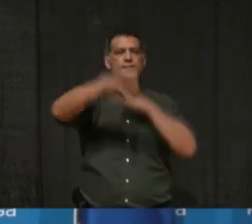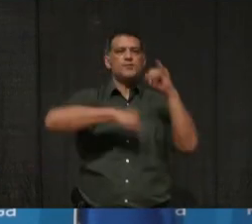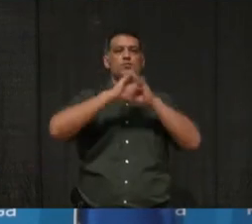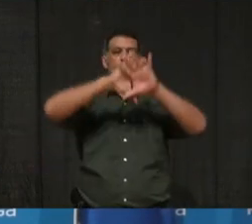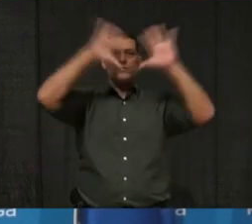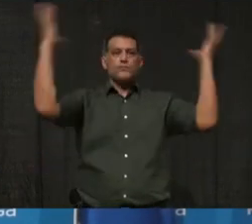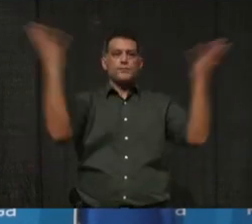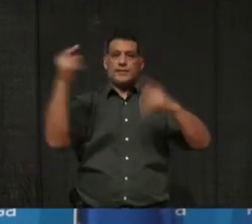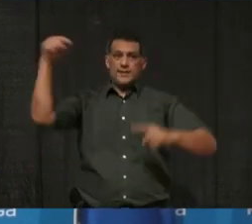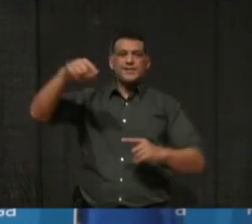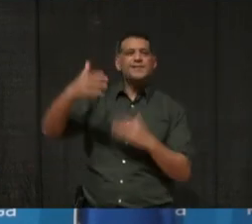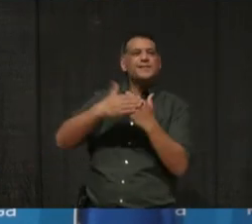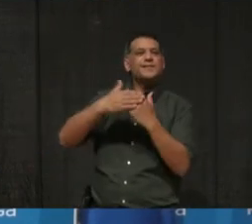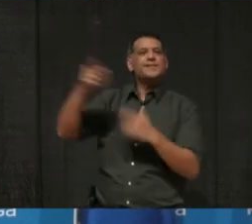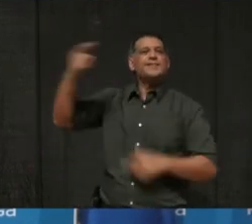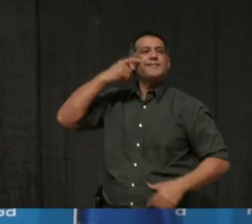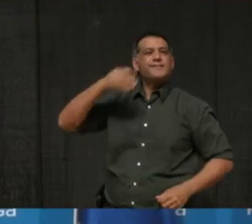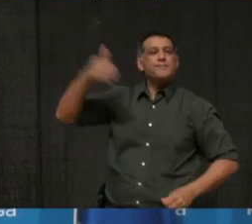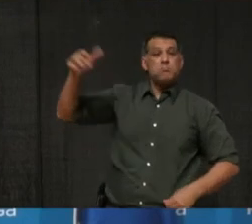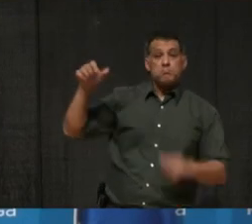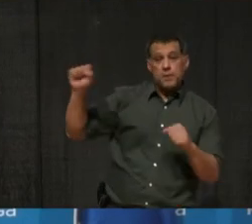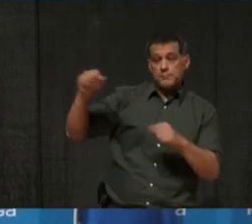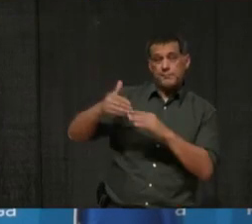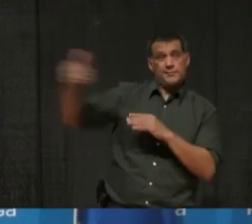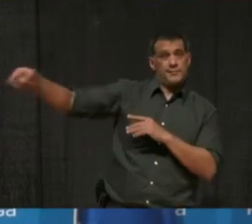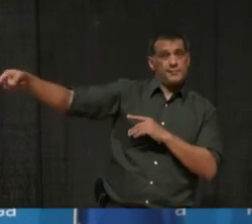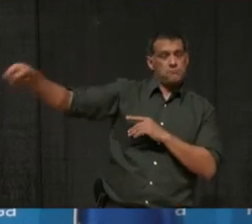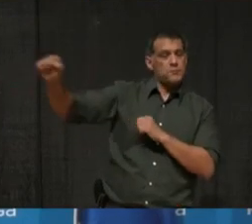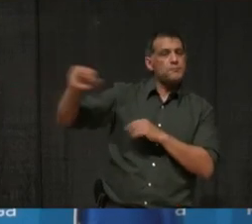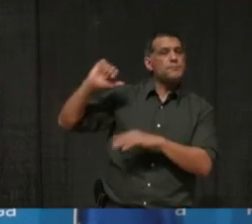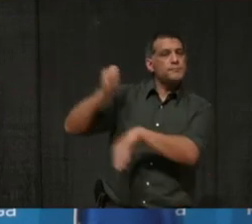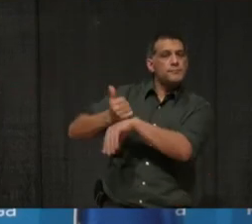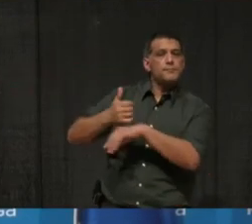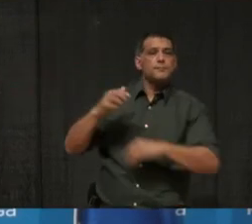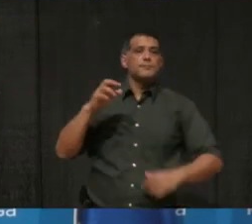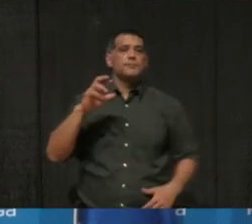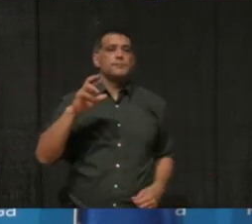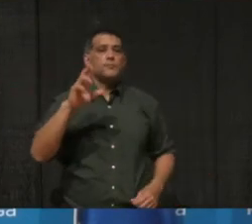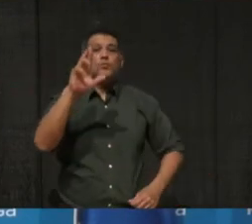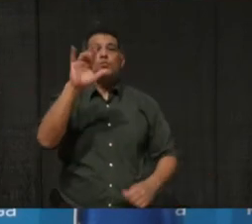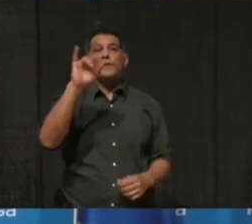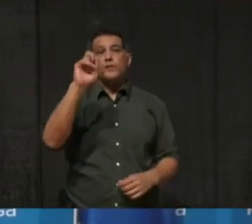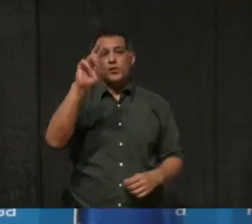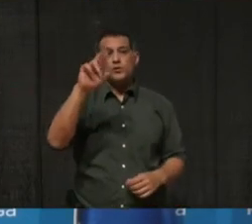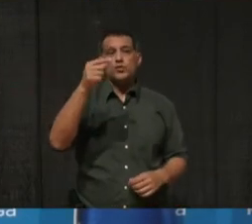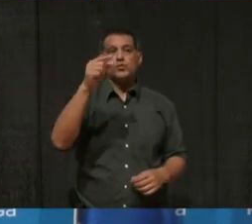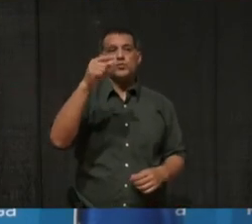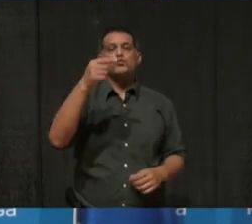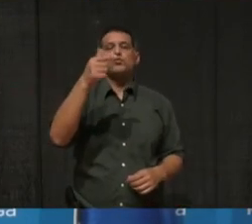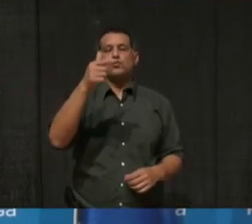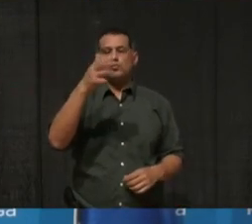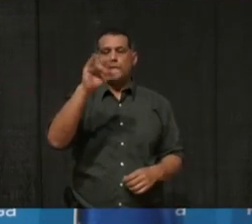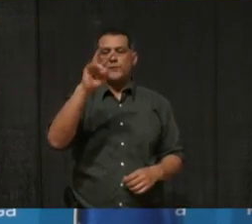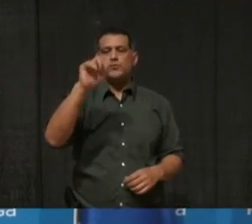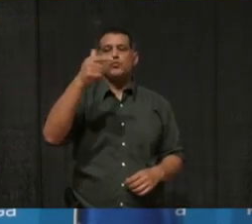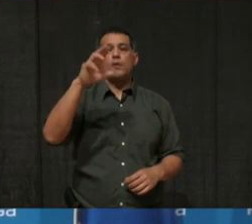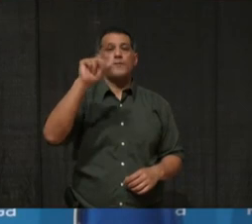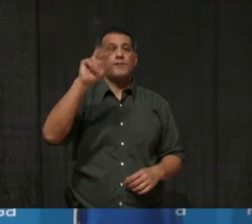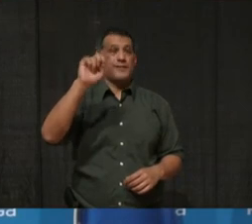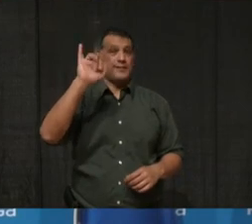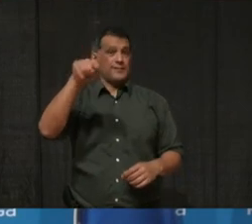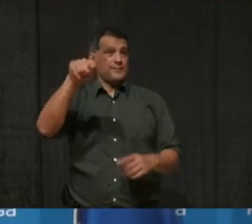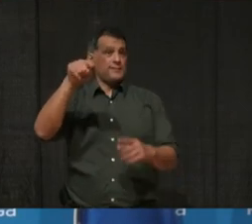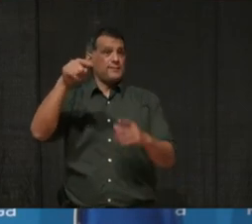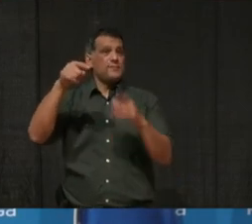airport, as well as some of the community centres. They're looking at River Grove and possibly even Carmen Corbison. And then there was, as